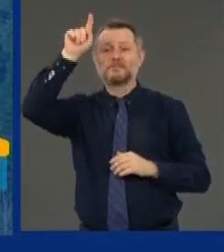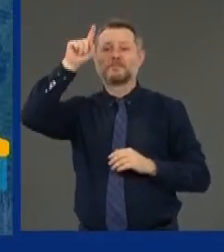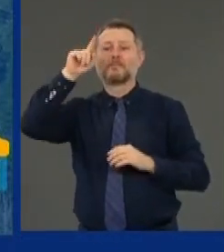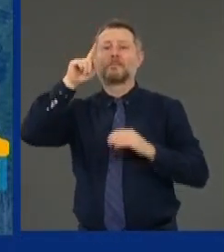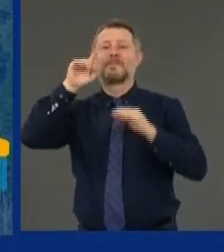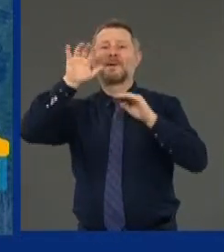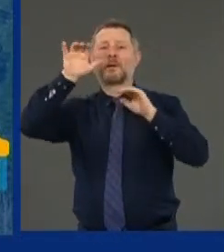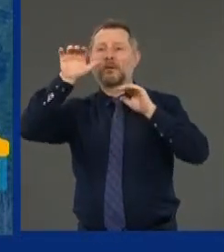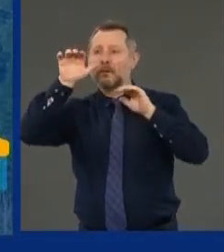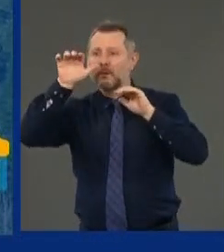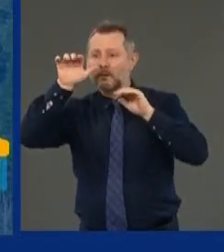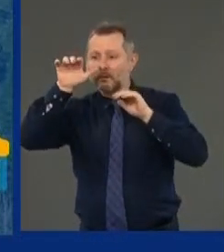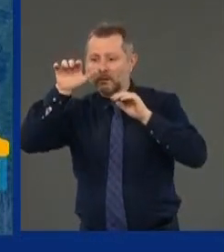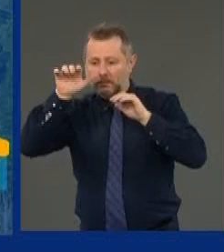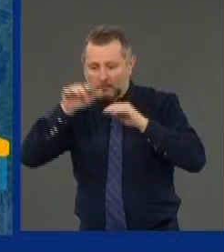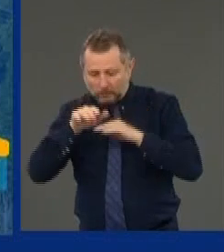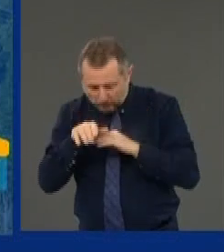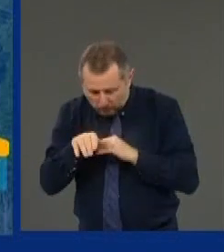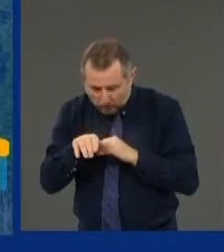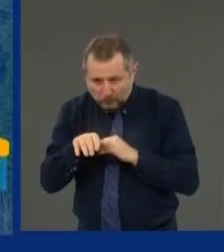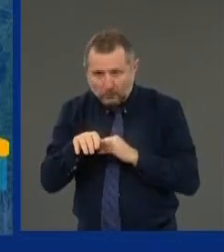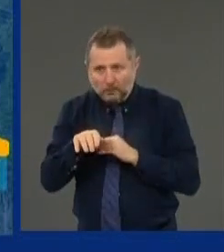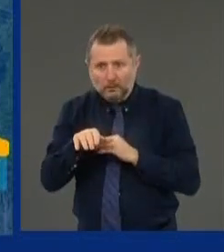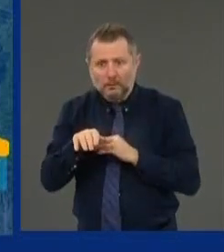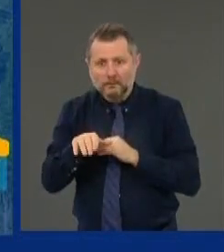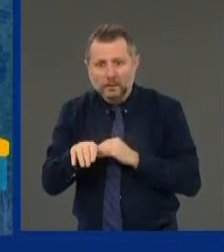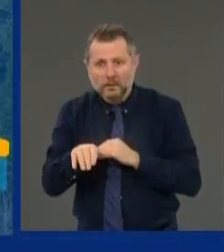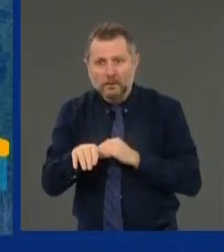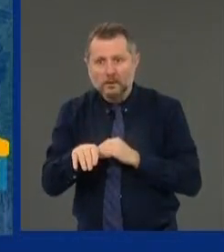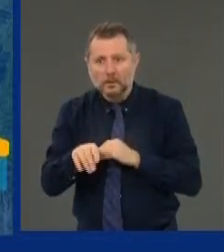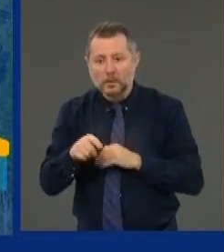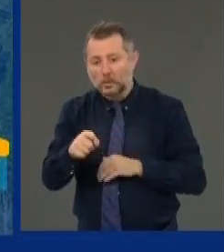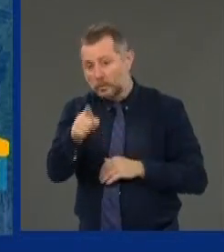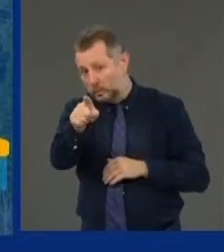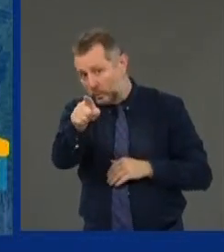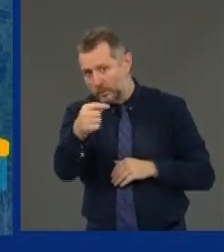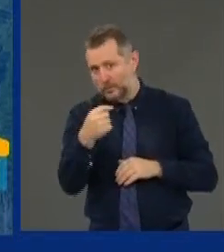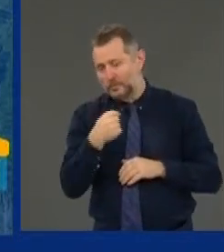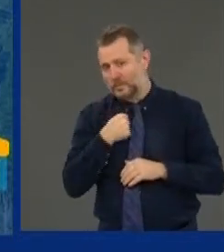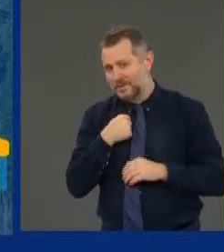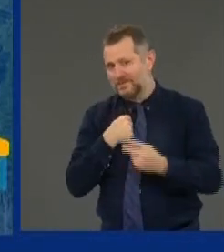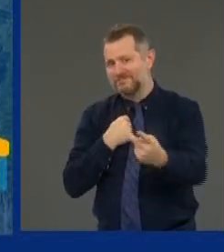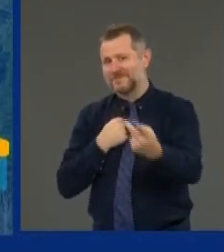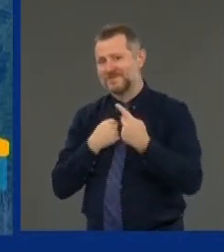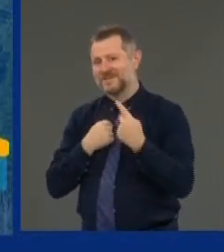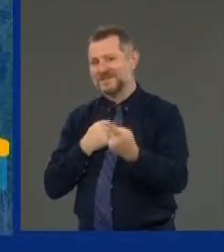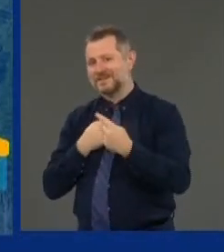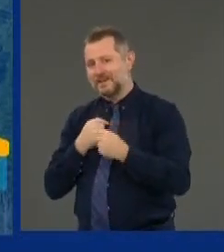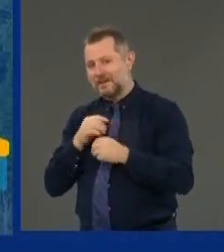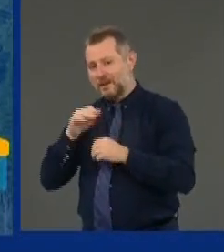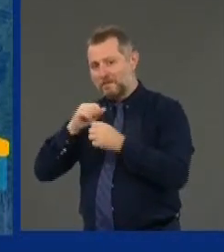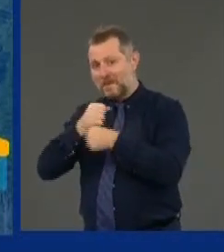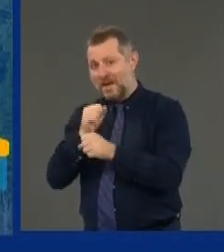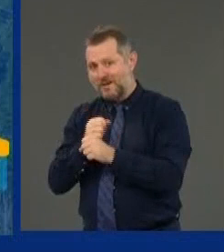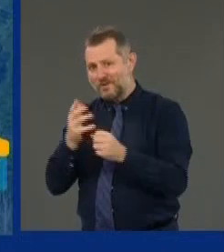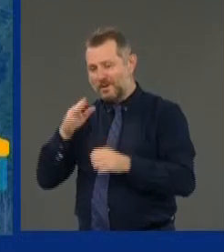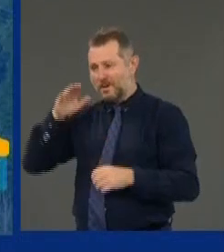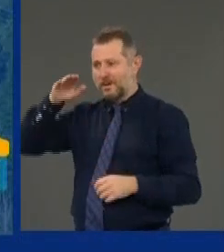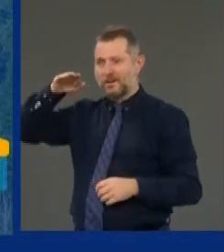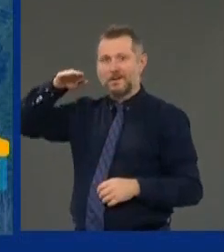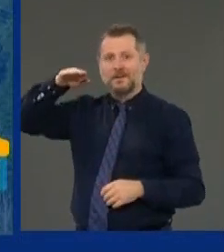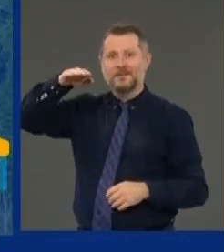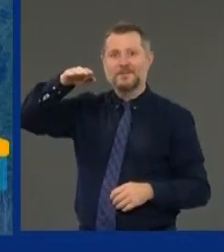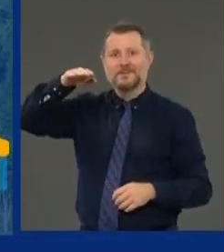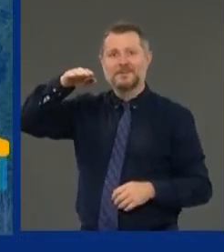And that was a long journey. It was about 42 days up the mountain,